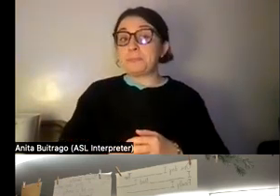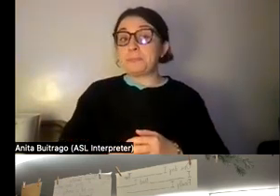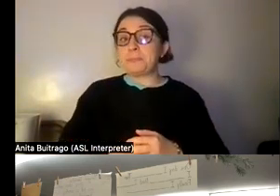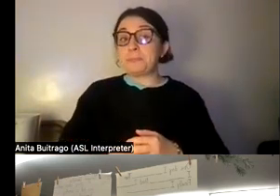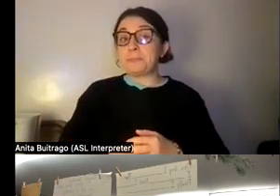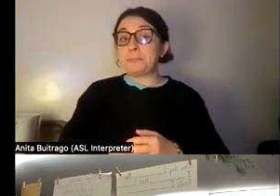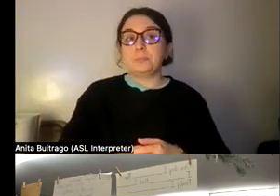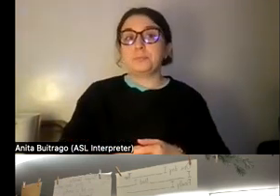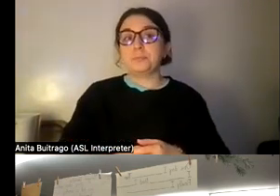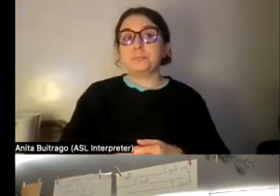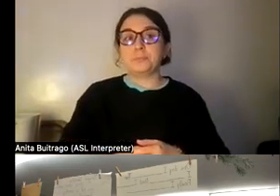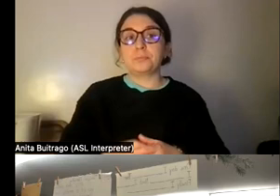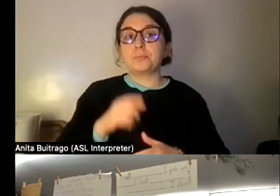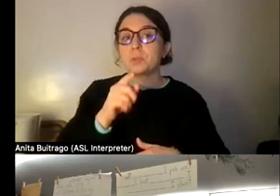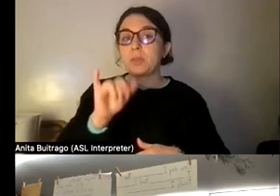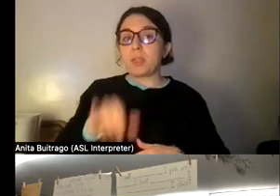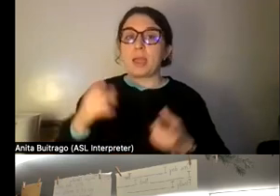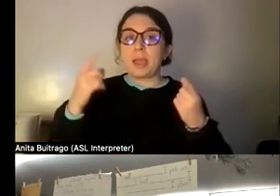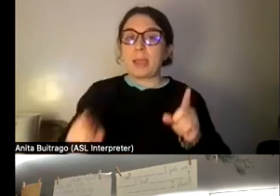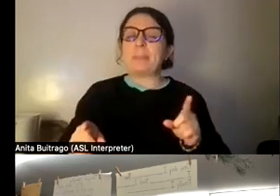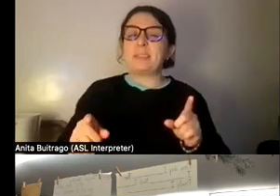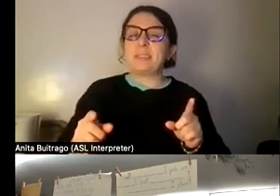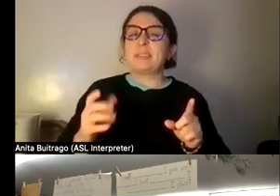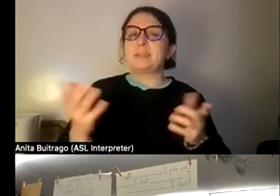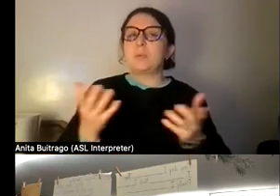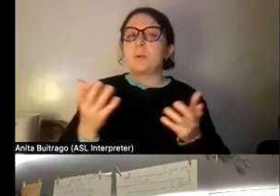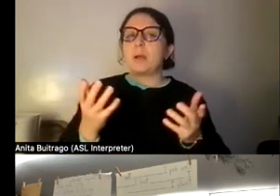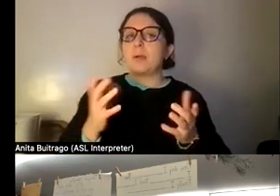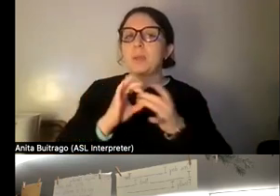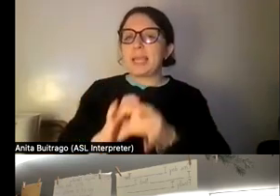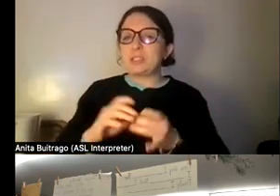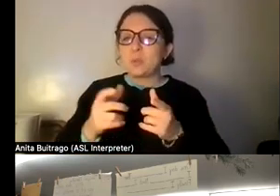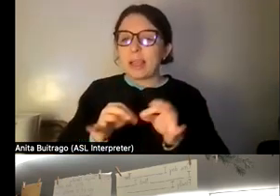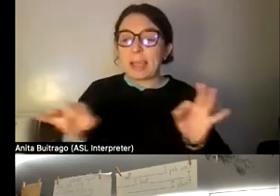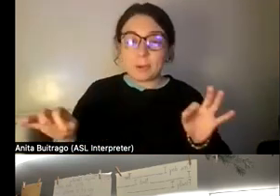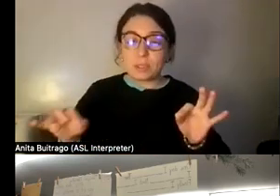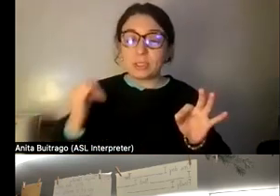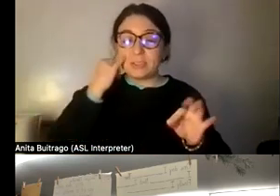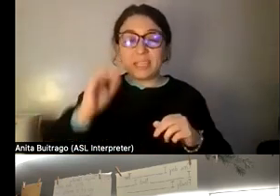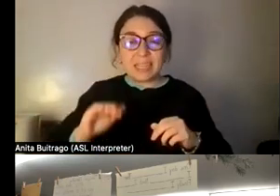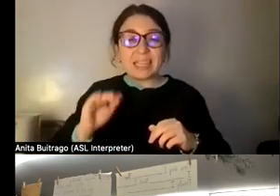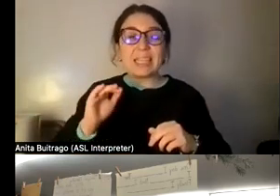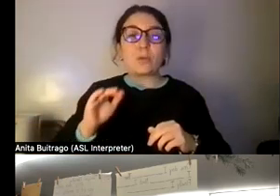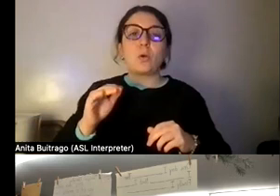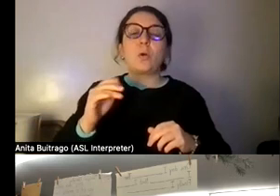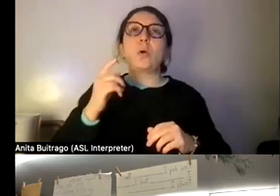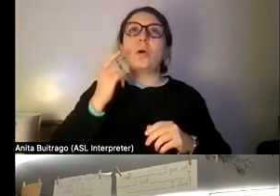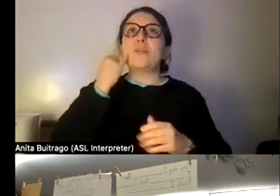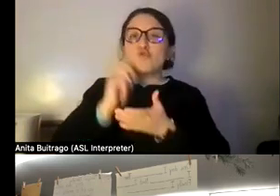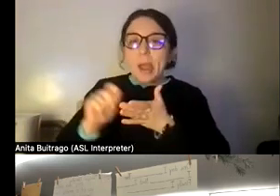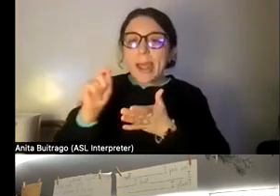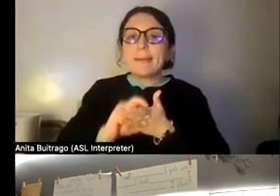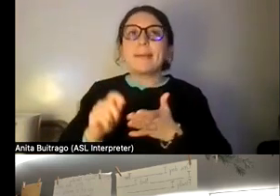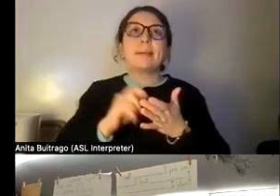all the play around language that we have with our children when they're little, rhyming, singing songs,